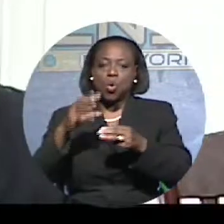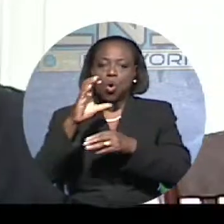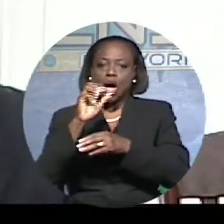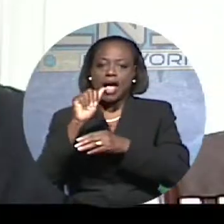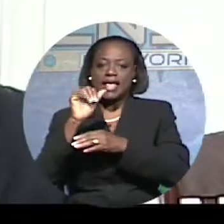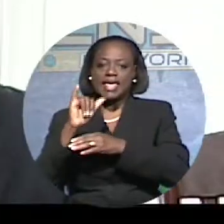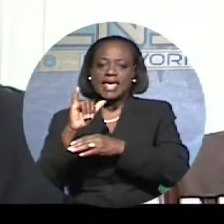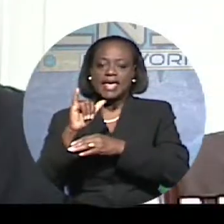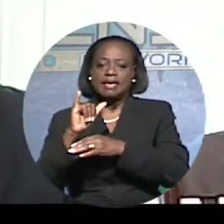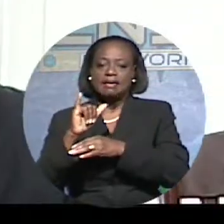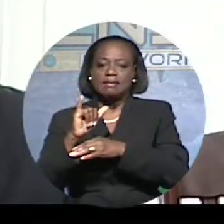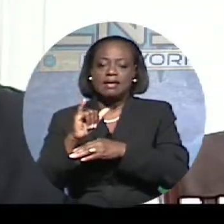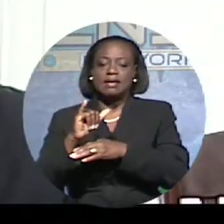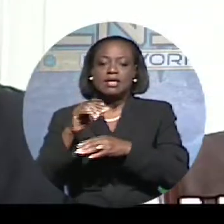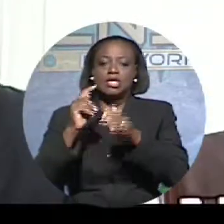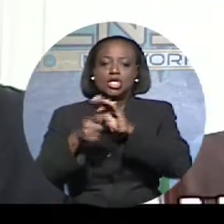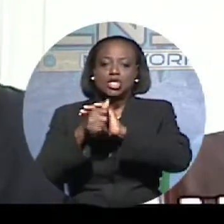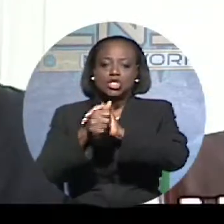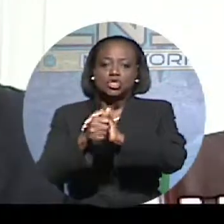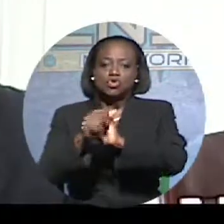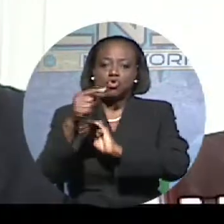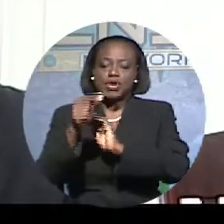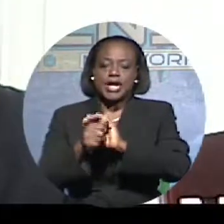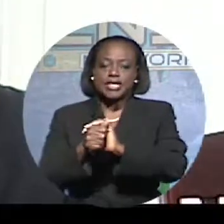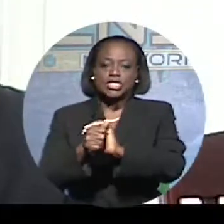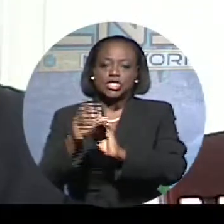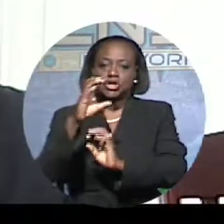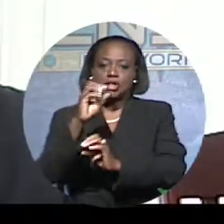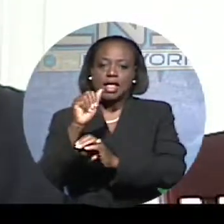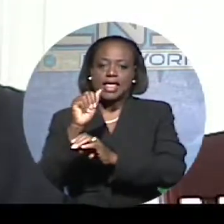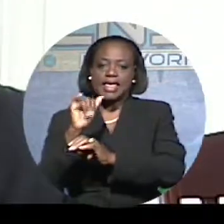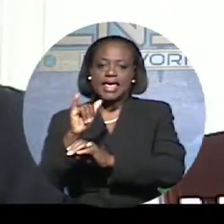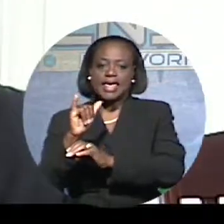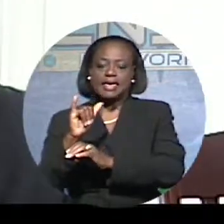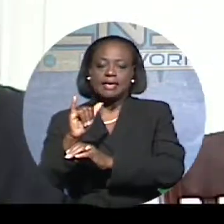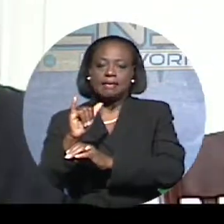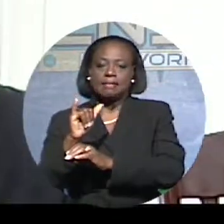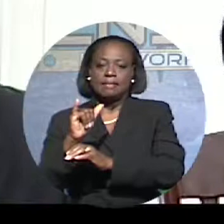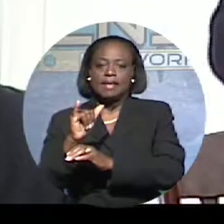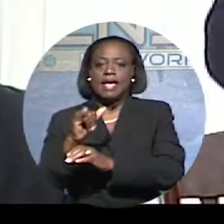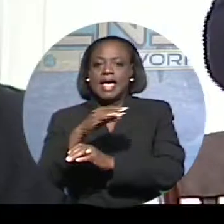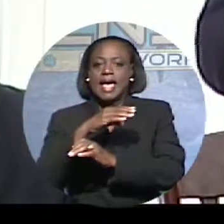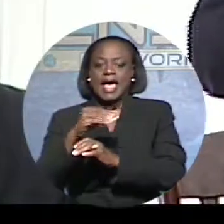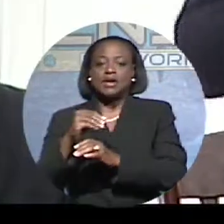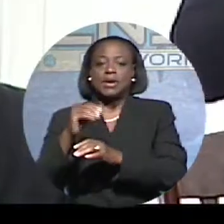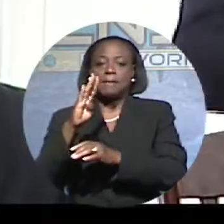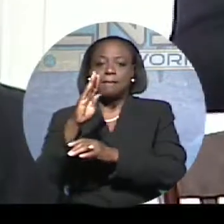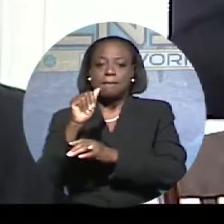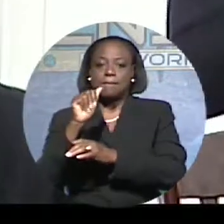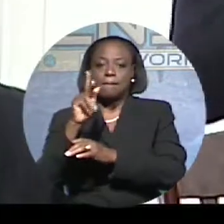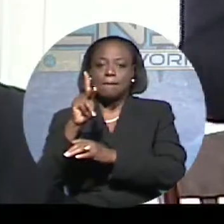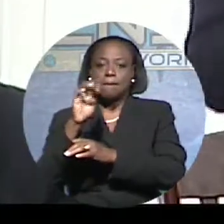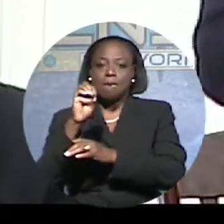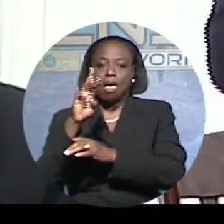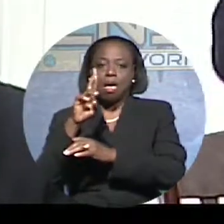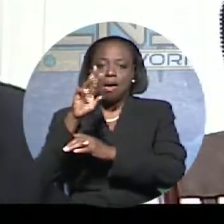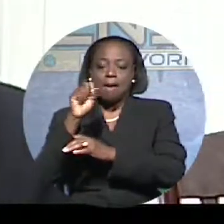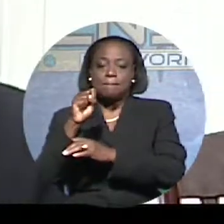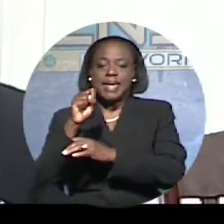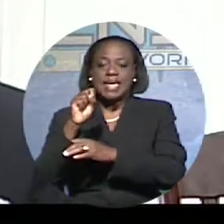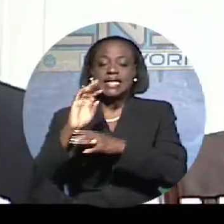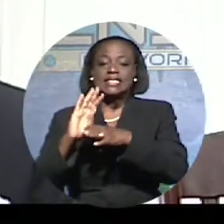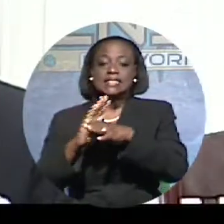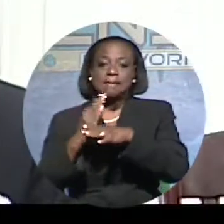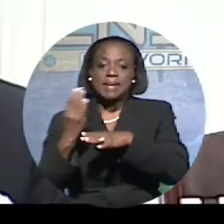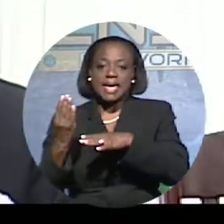Key, and other private Abaco keys. And one investment worth mentioning is that of Baker's Bay on Guana Key, a major development in